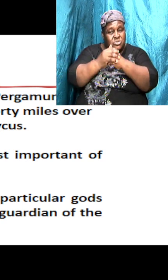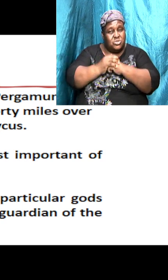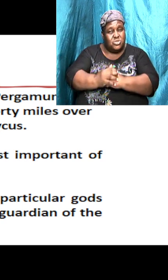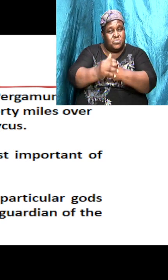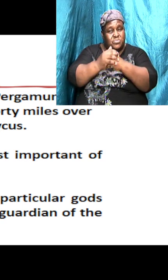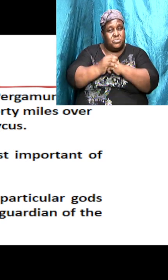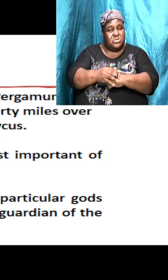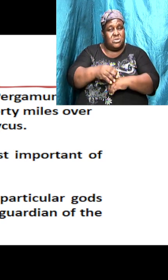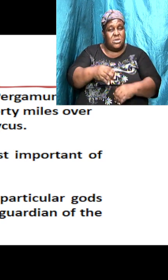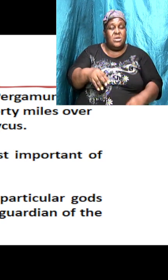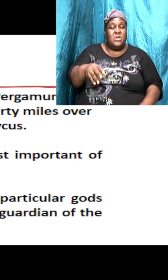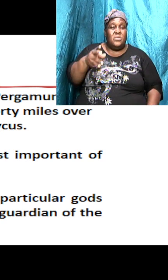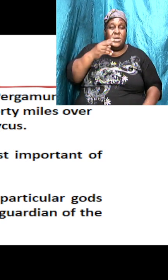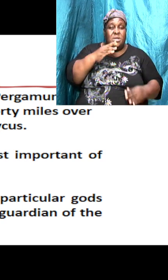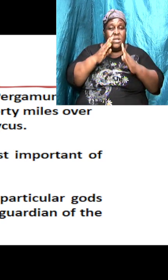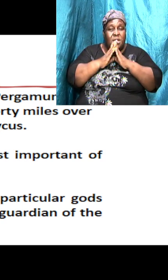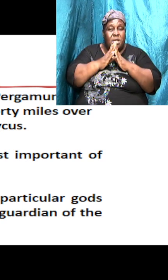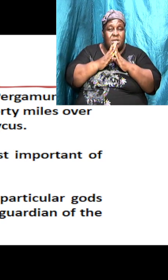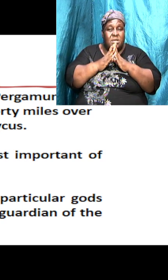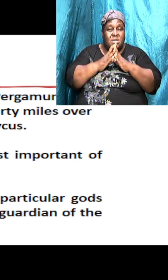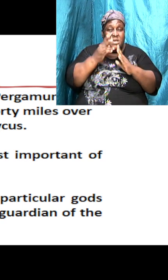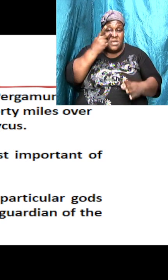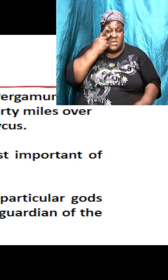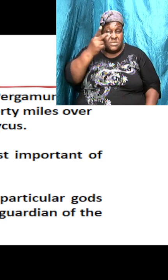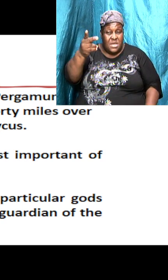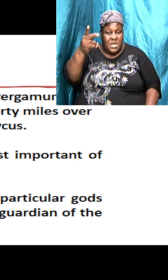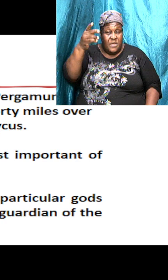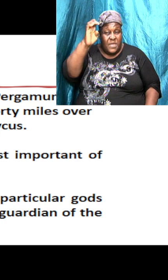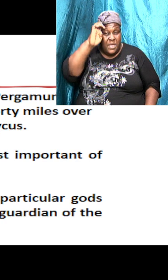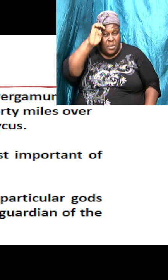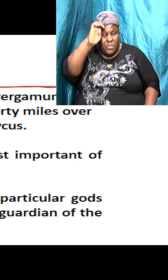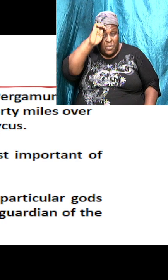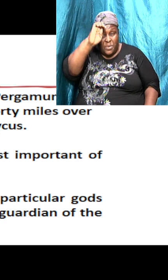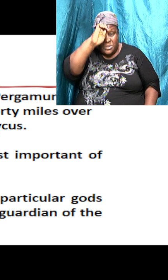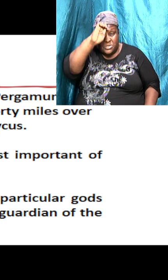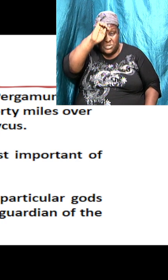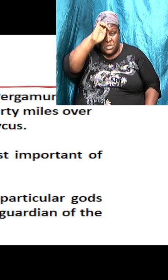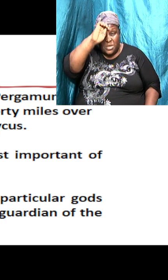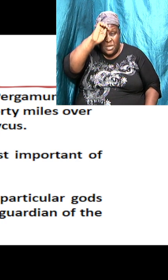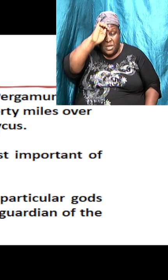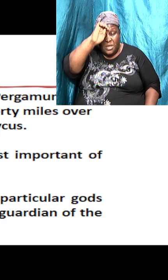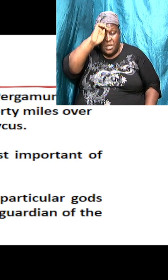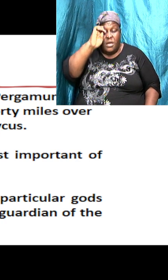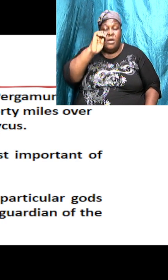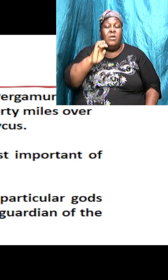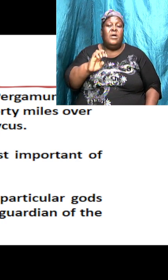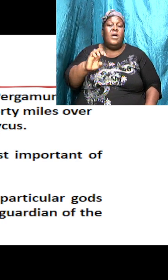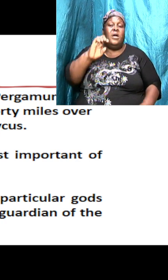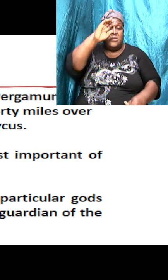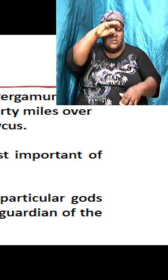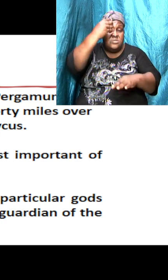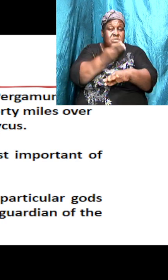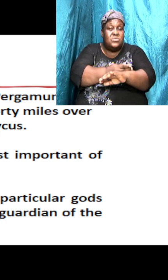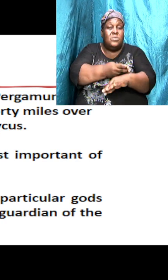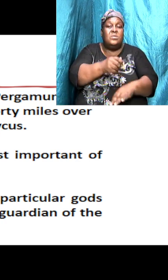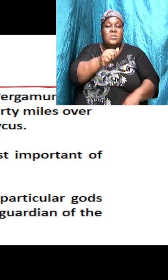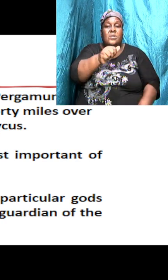the emperor as the incarnation of Apollo, or the son of Apollo. And